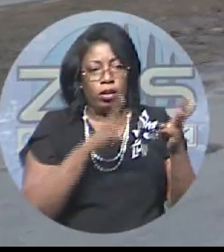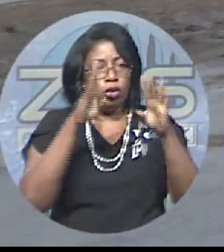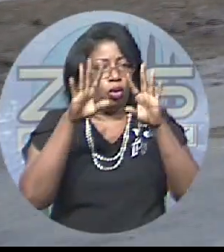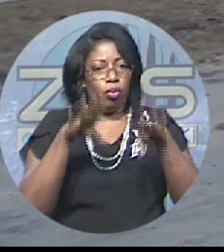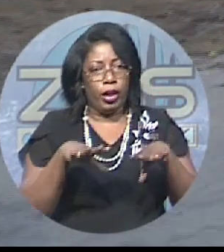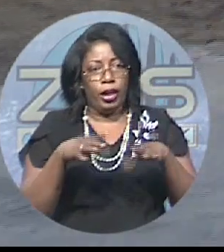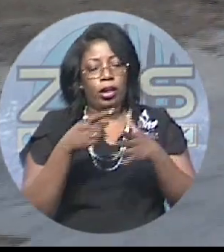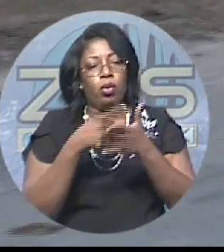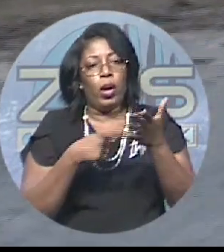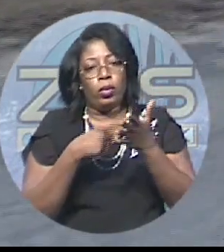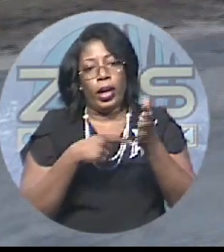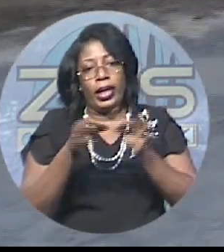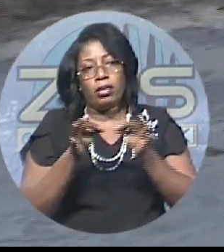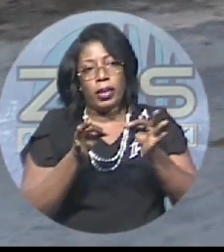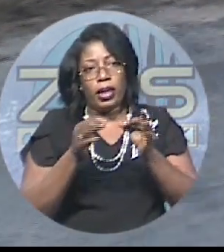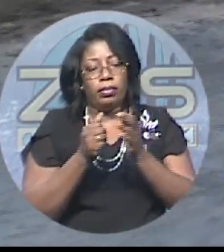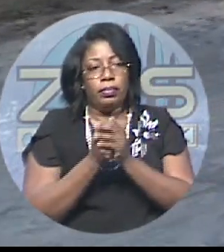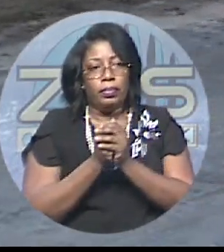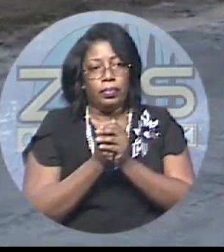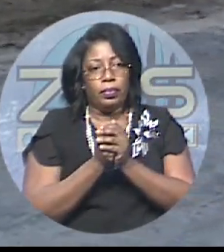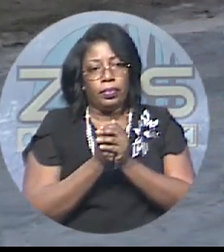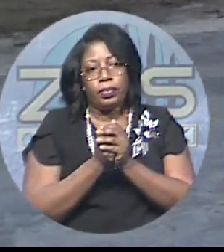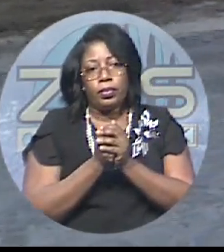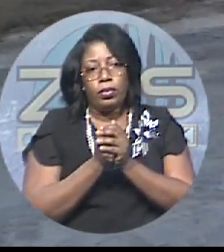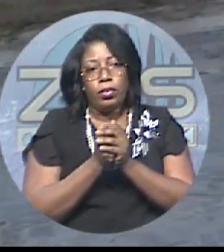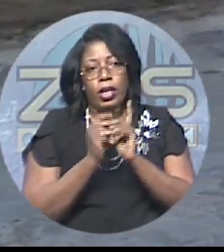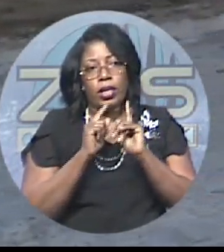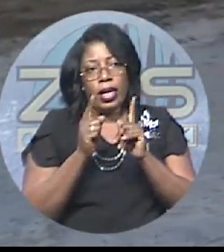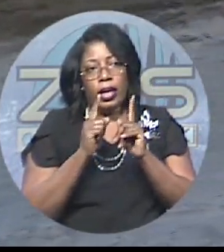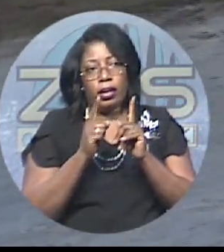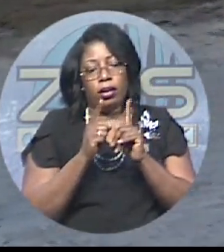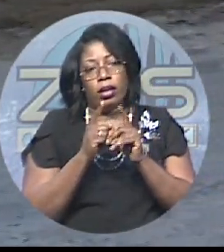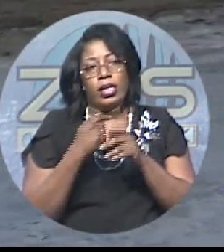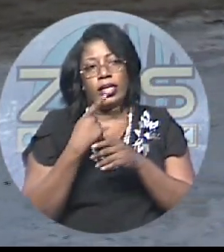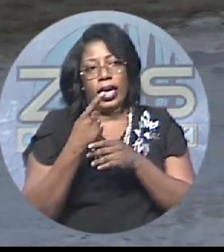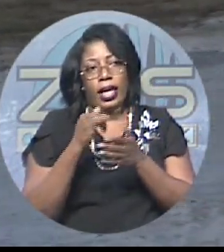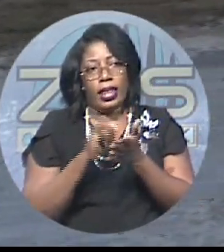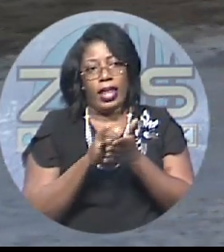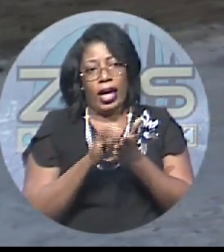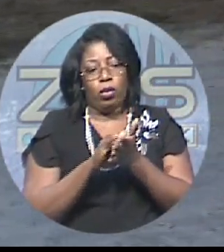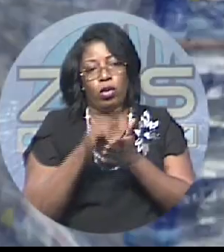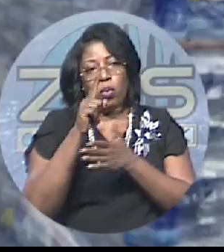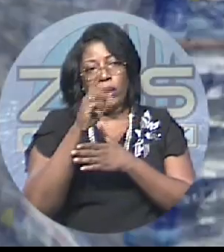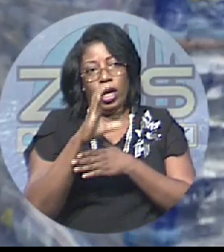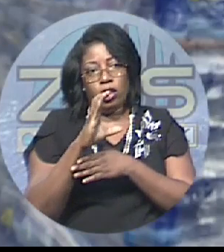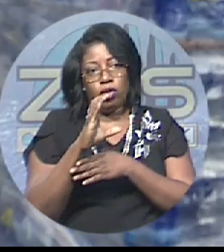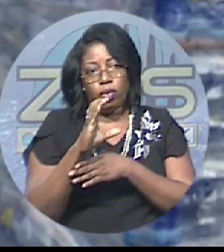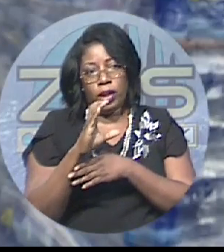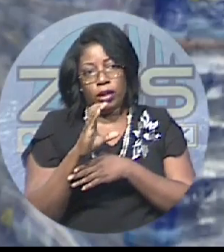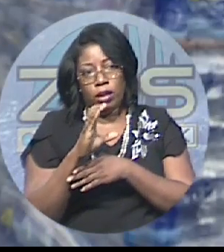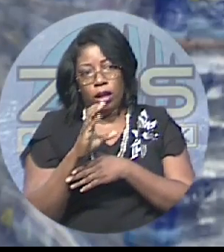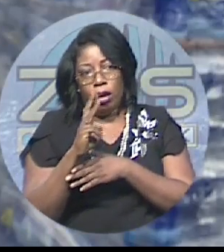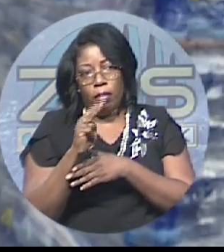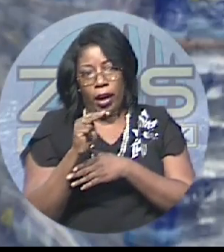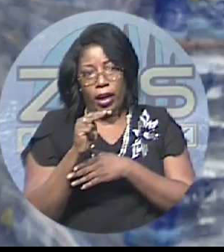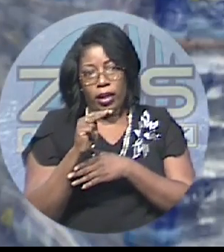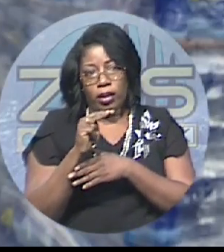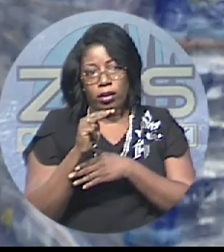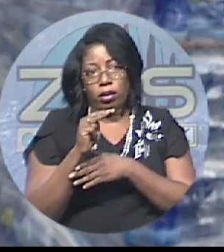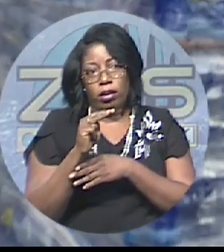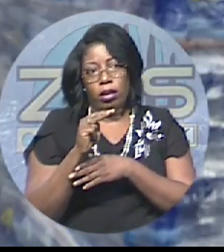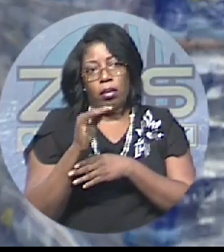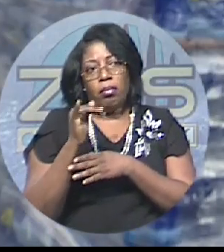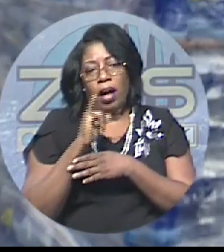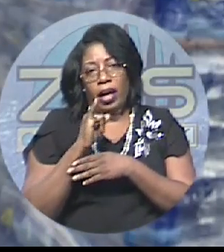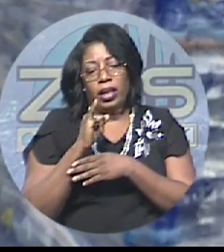rain? Boy, they were saying to us that it was like 130. Well, in